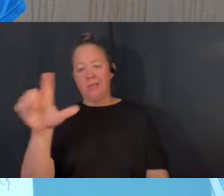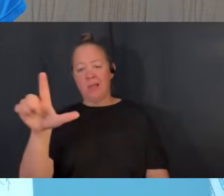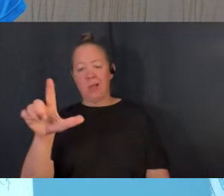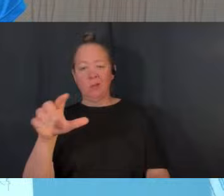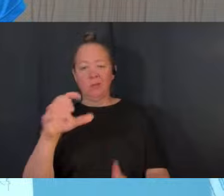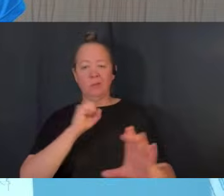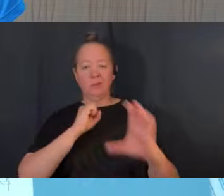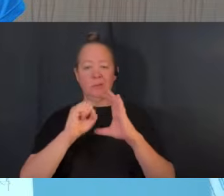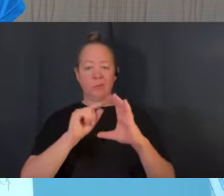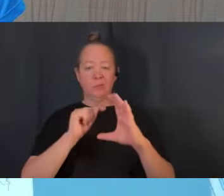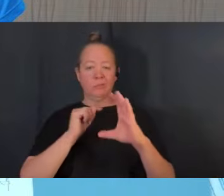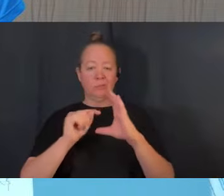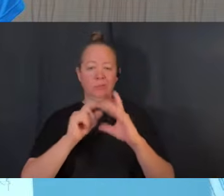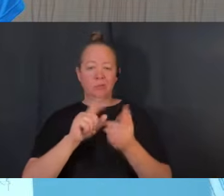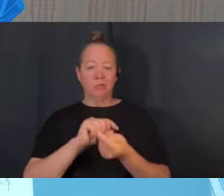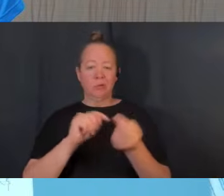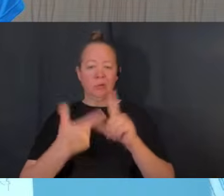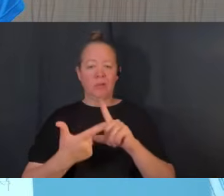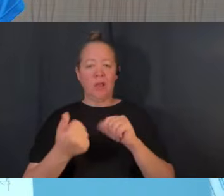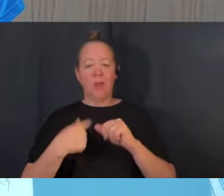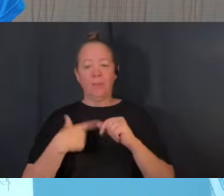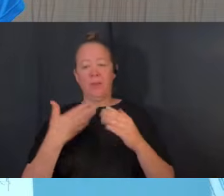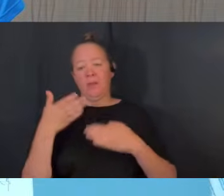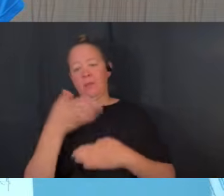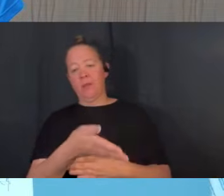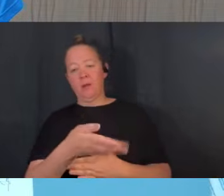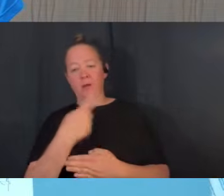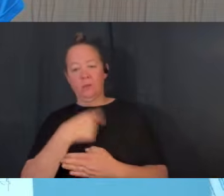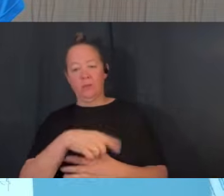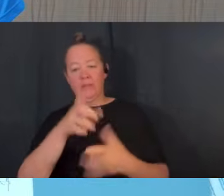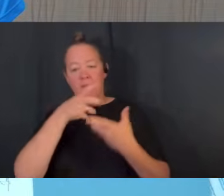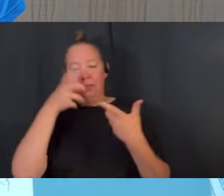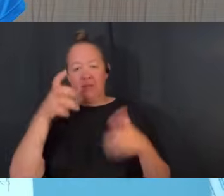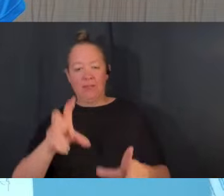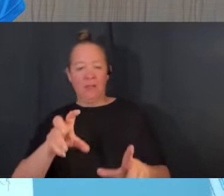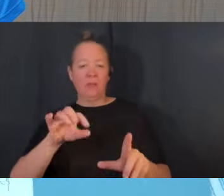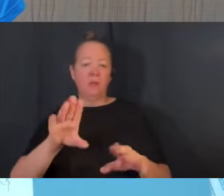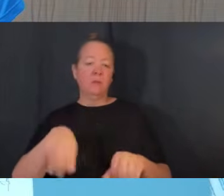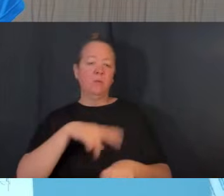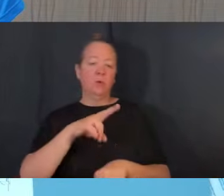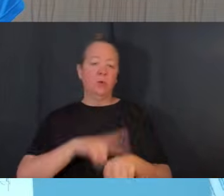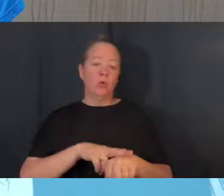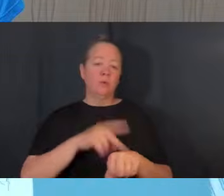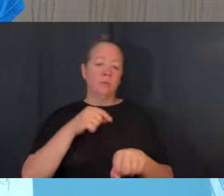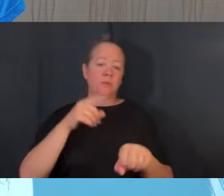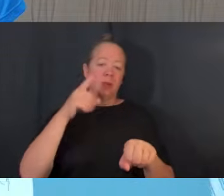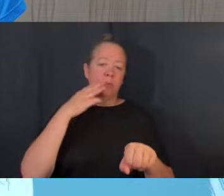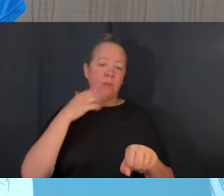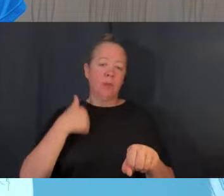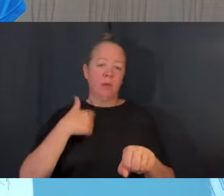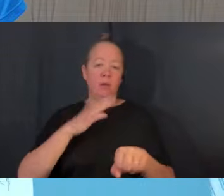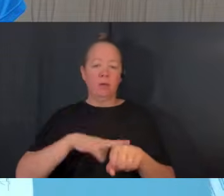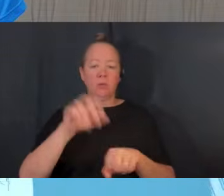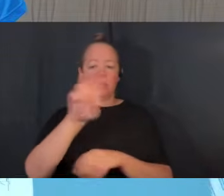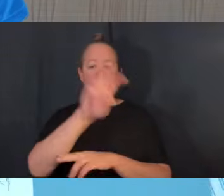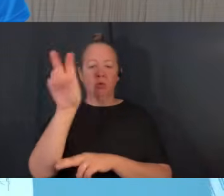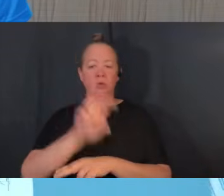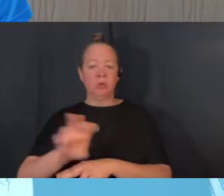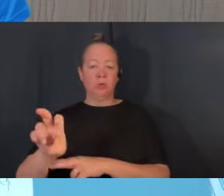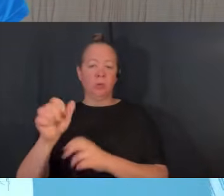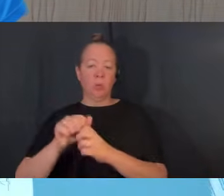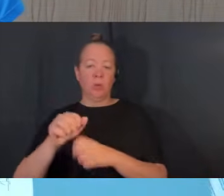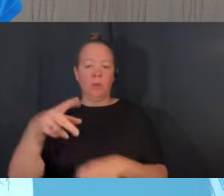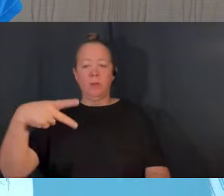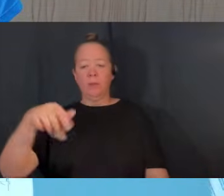heat, to answer questions and meet folks, and of course available on Zoom with Patty doing the interpretation. With that